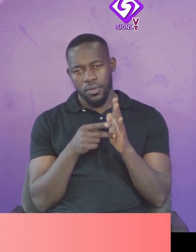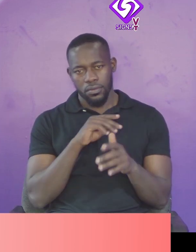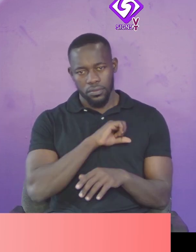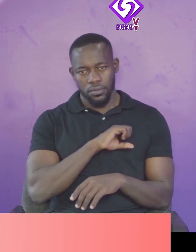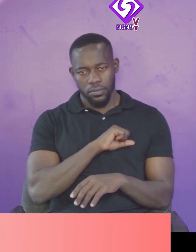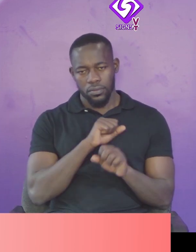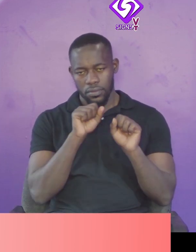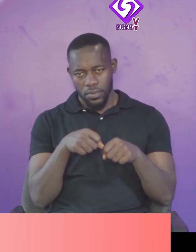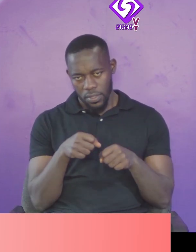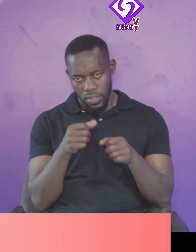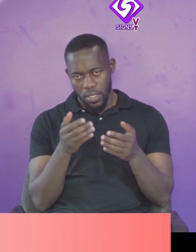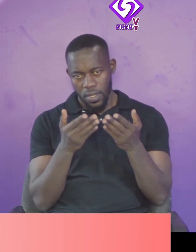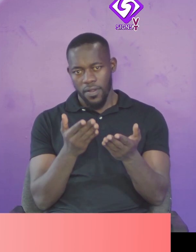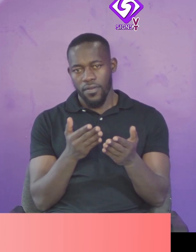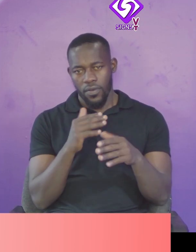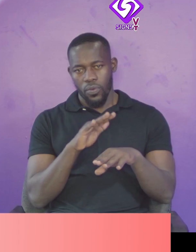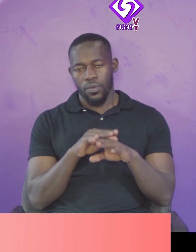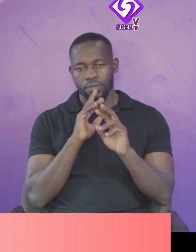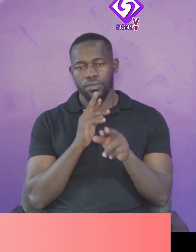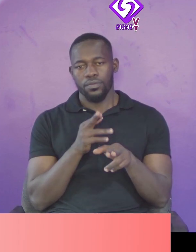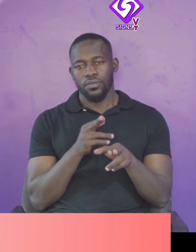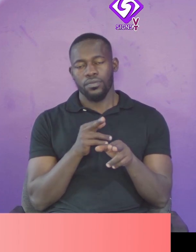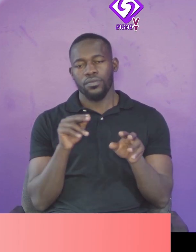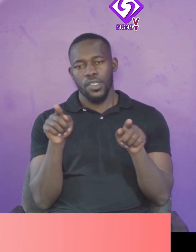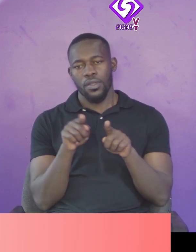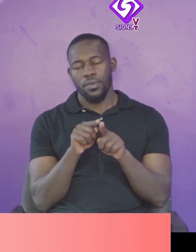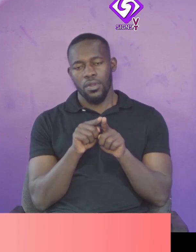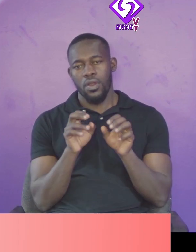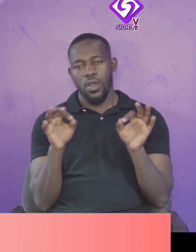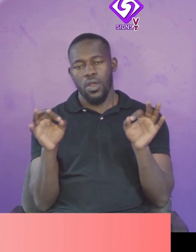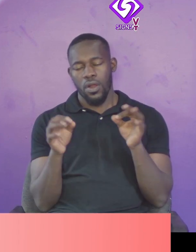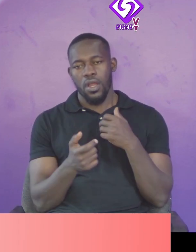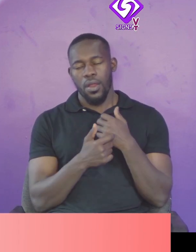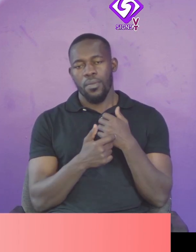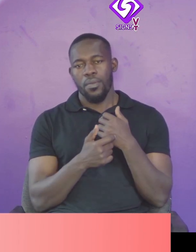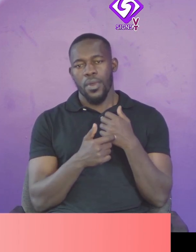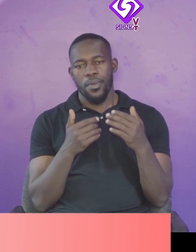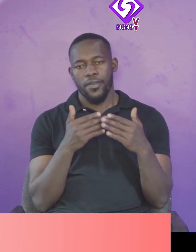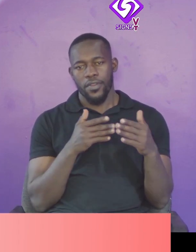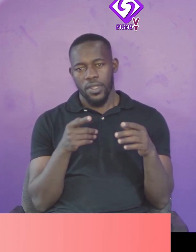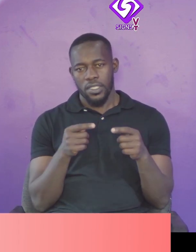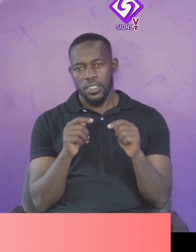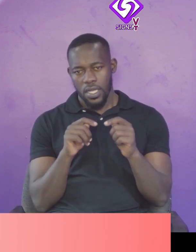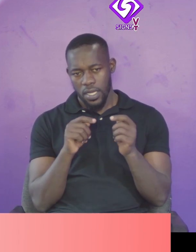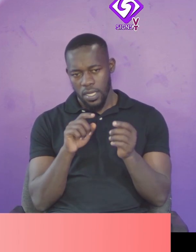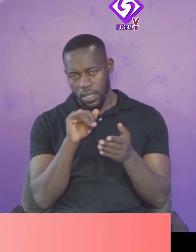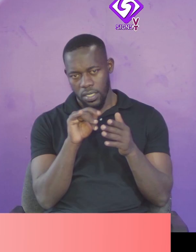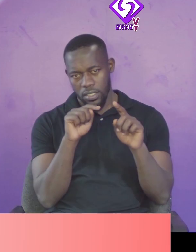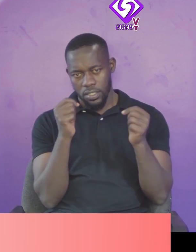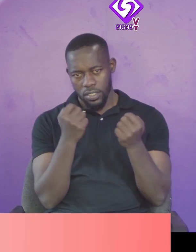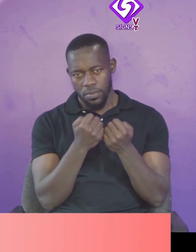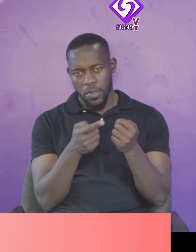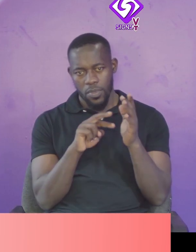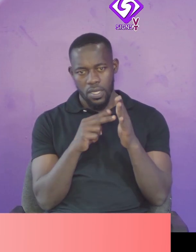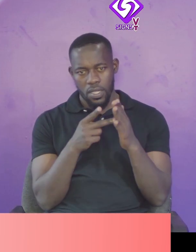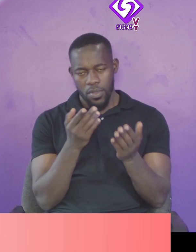bring some result. You know, it has been long since they tried such a thing, and this may be their